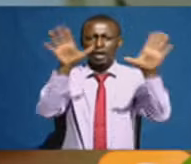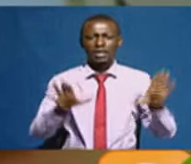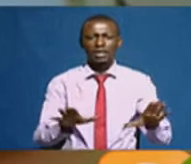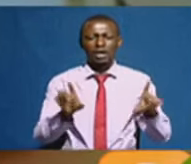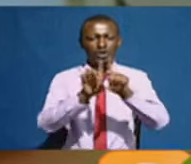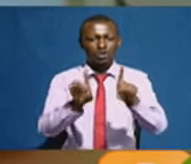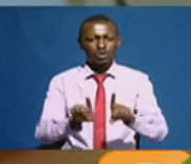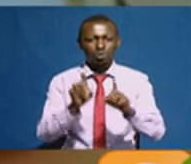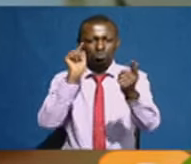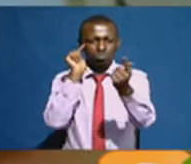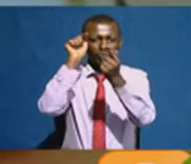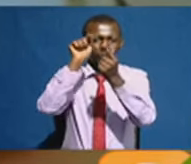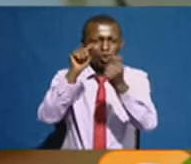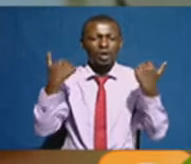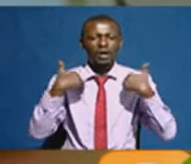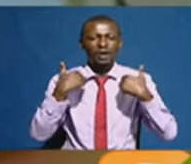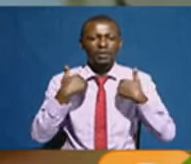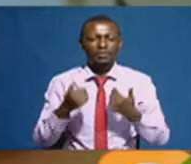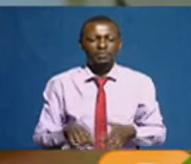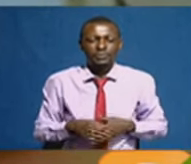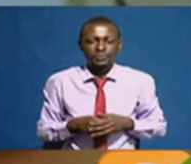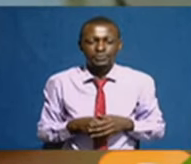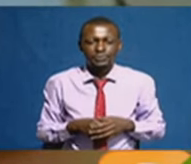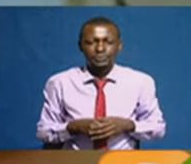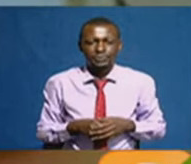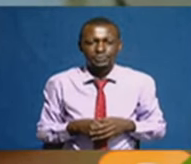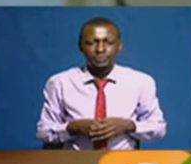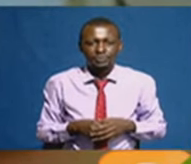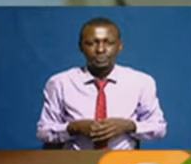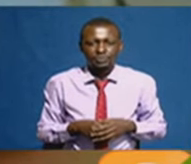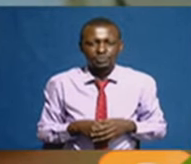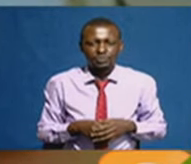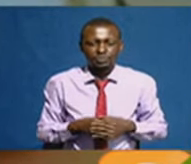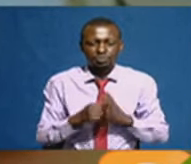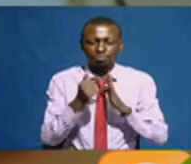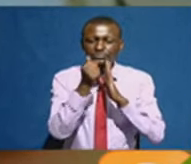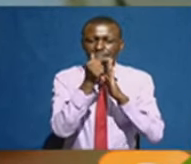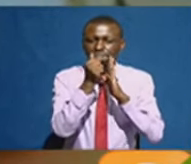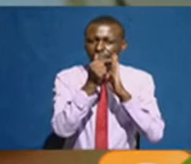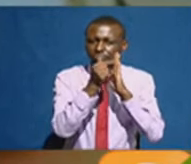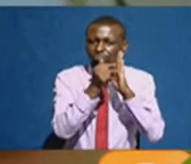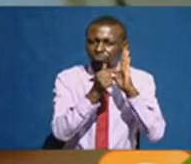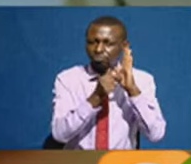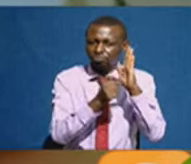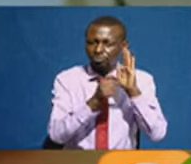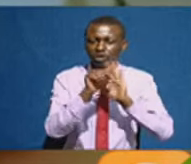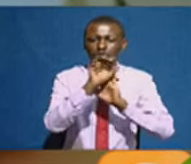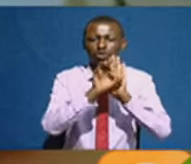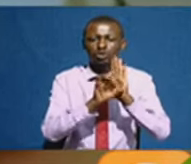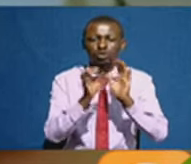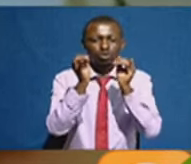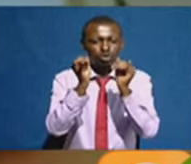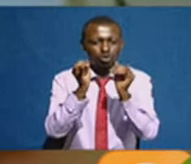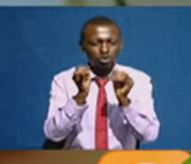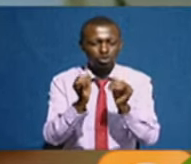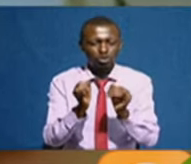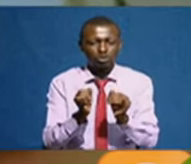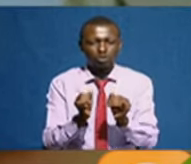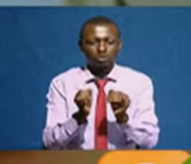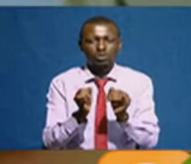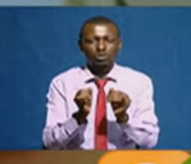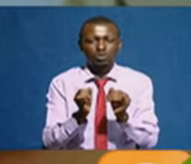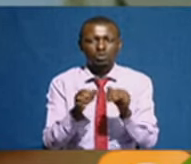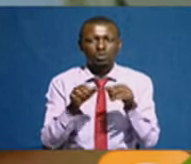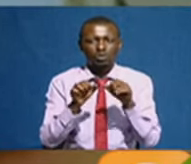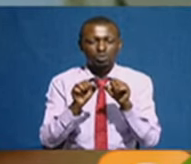of purpose. And you see, these are the things the new constitution went to